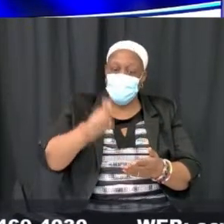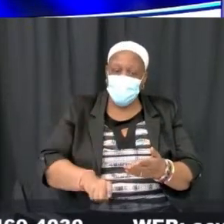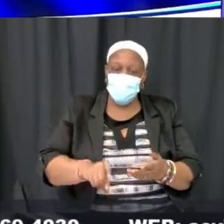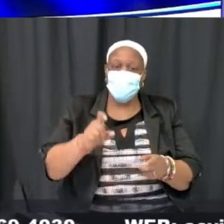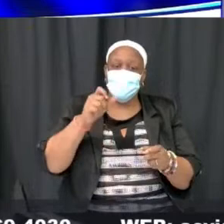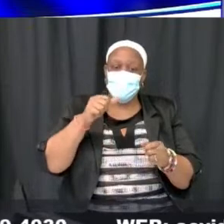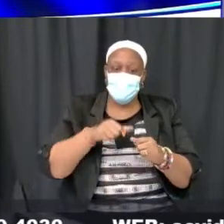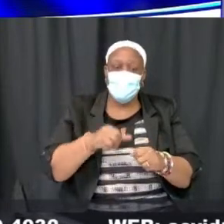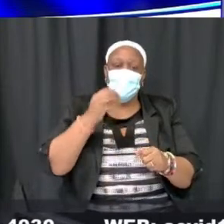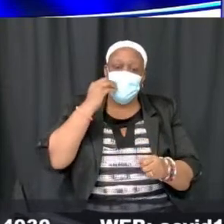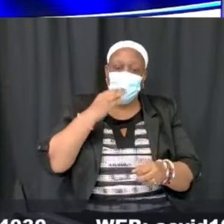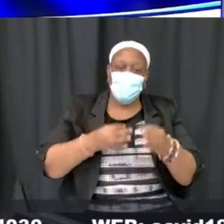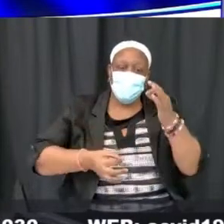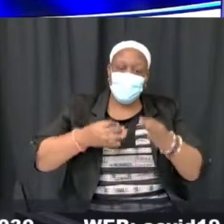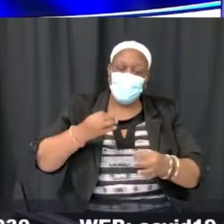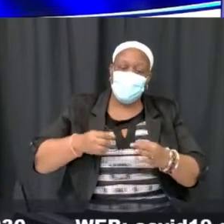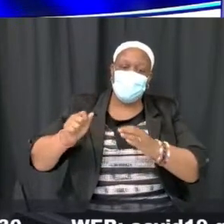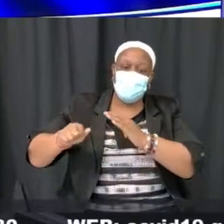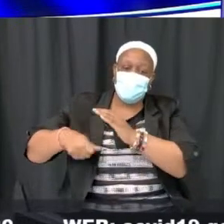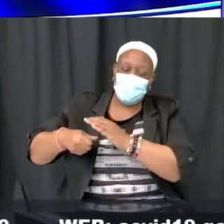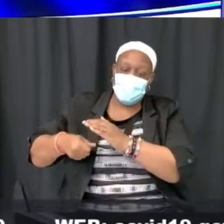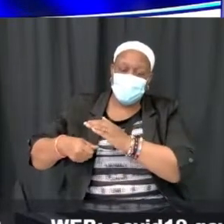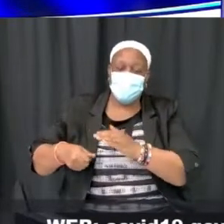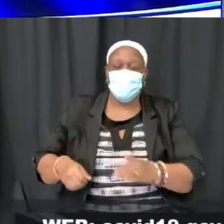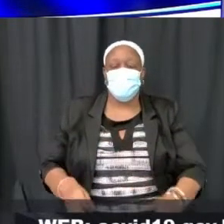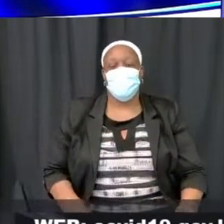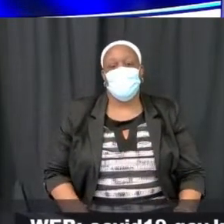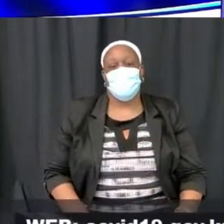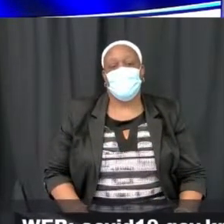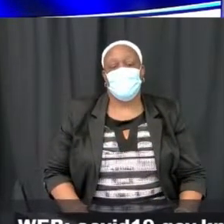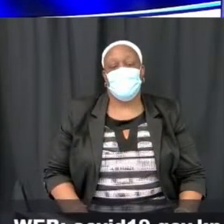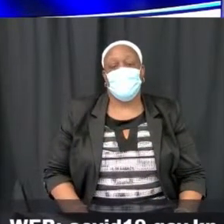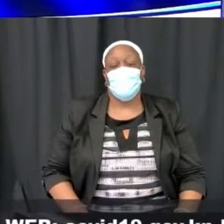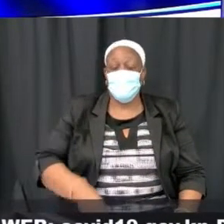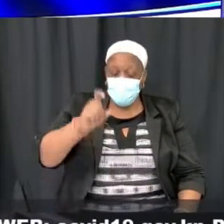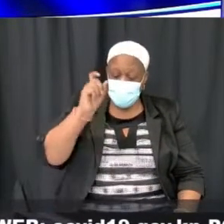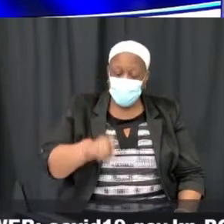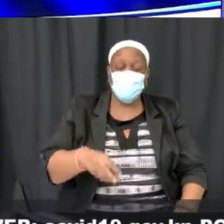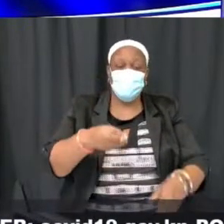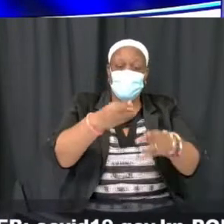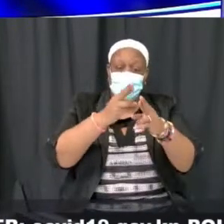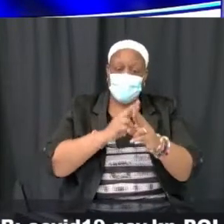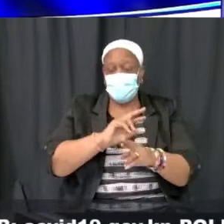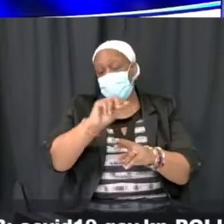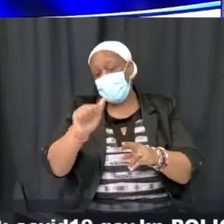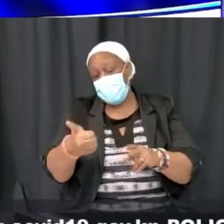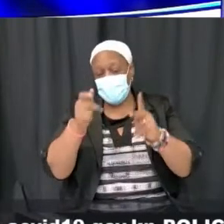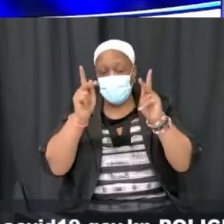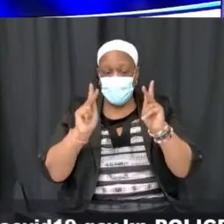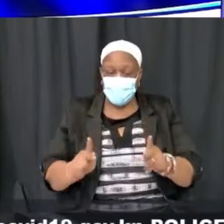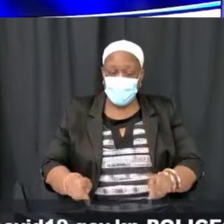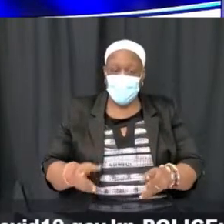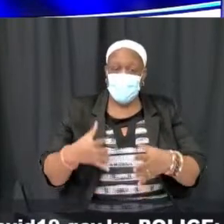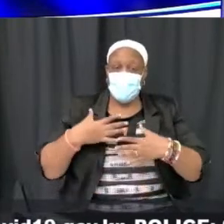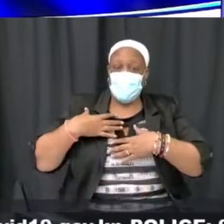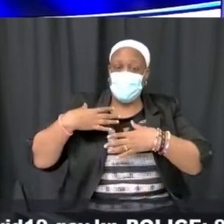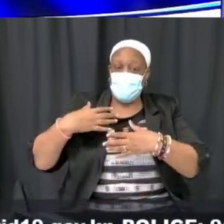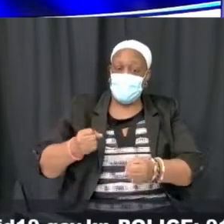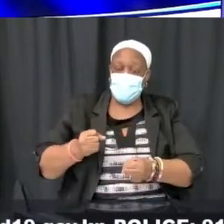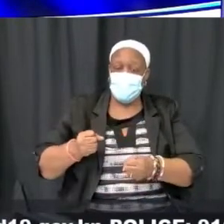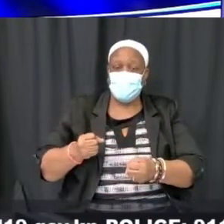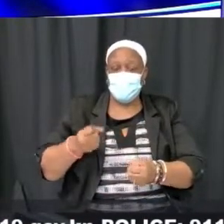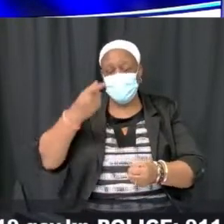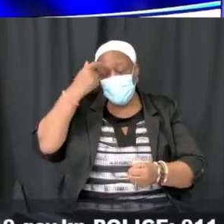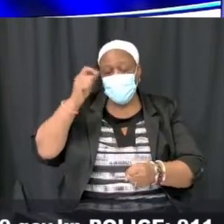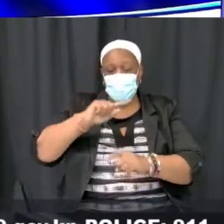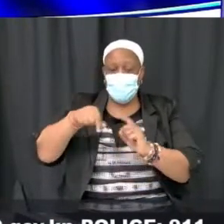infected and you go out in public, you are putting the public at risk. And so we hope that persons would not want to do that